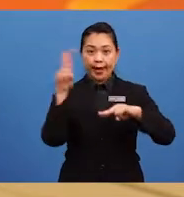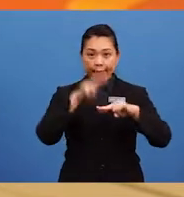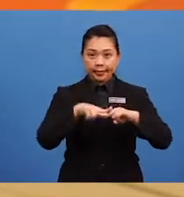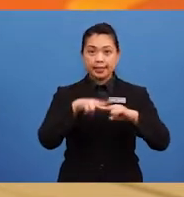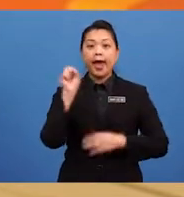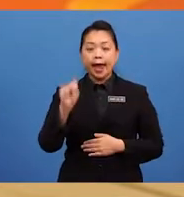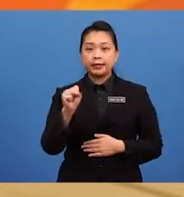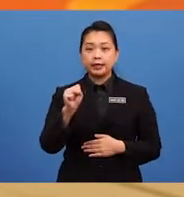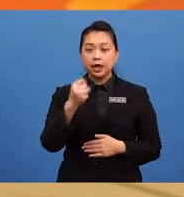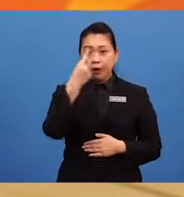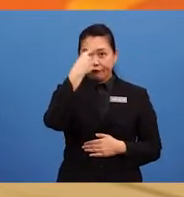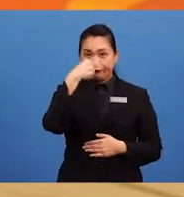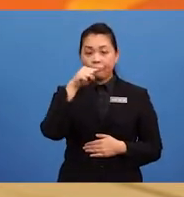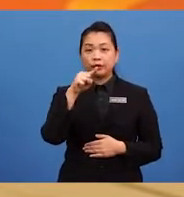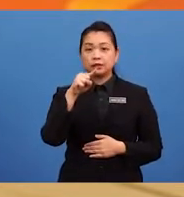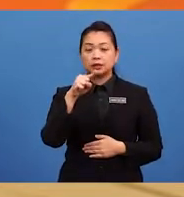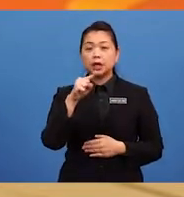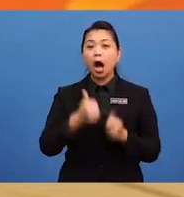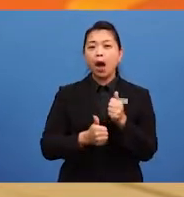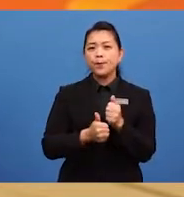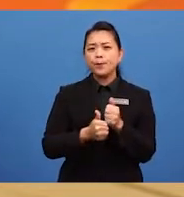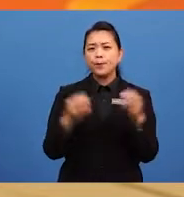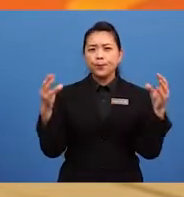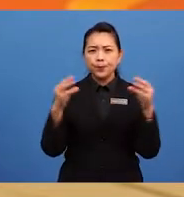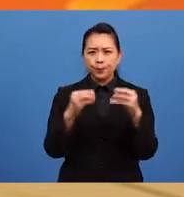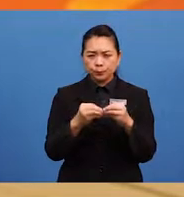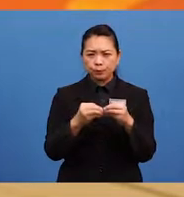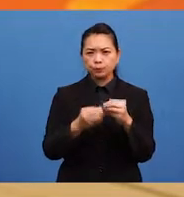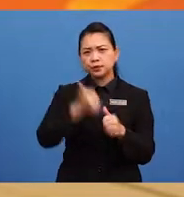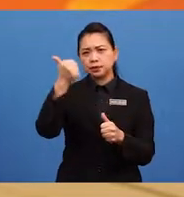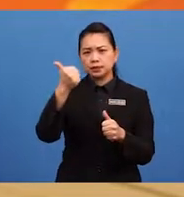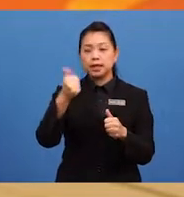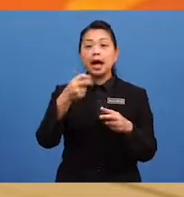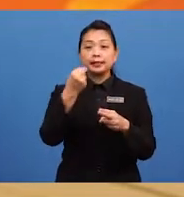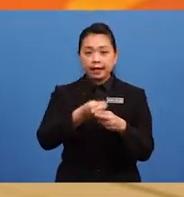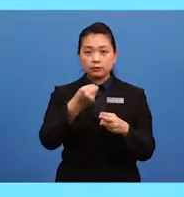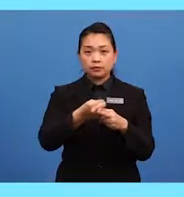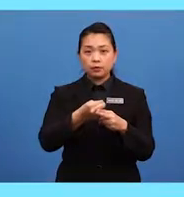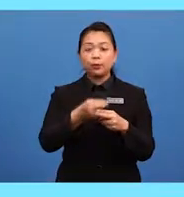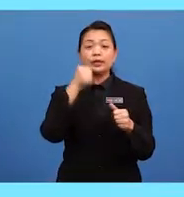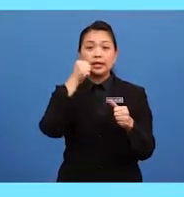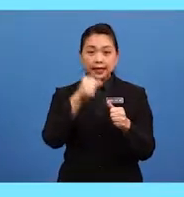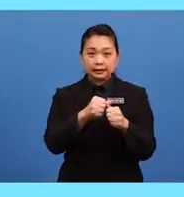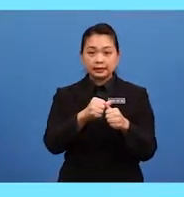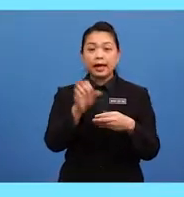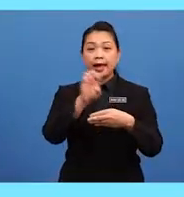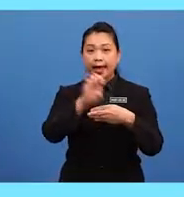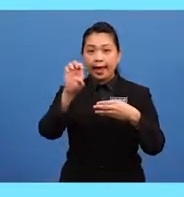most nouns, particularly those that end with the letter B,